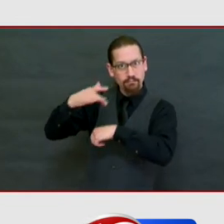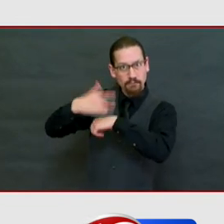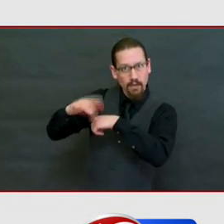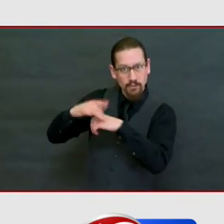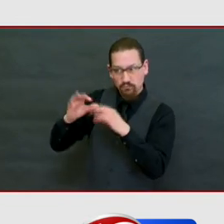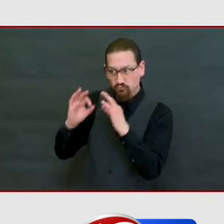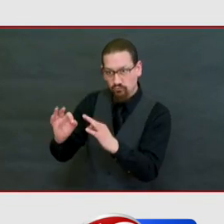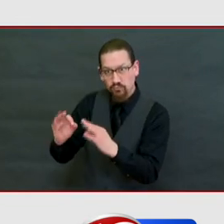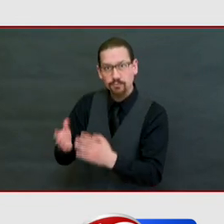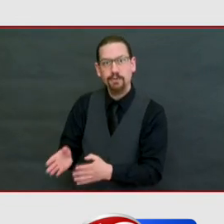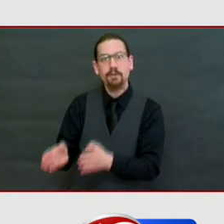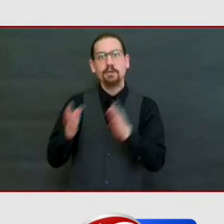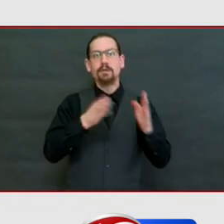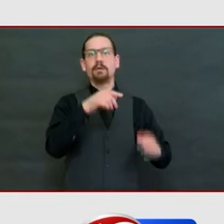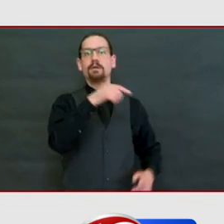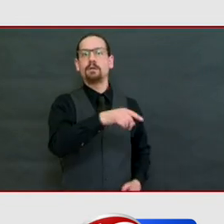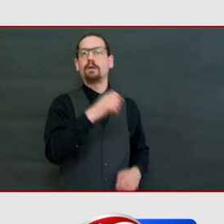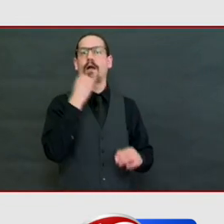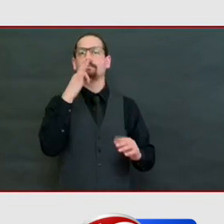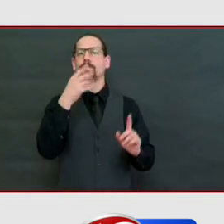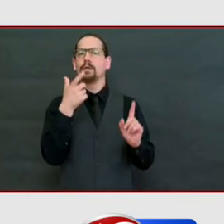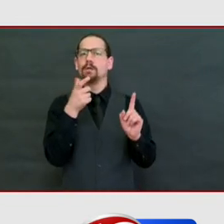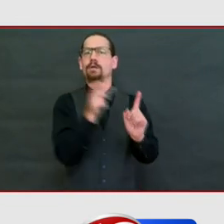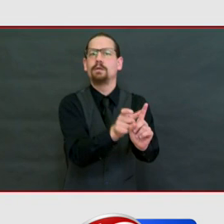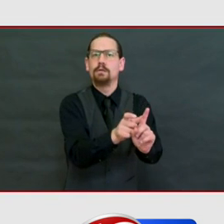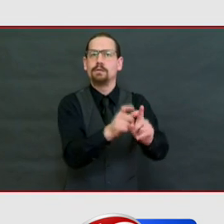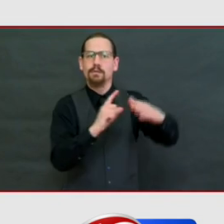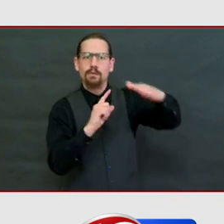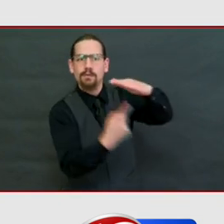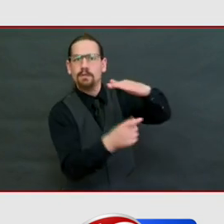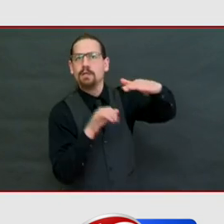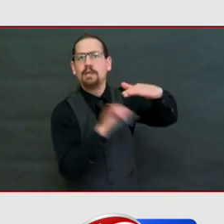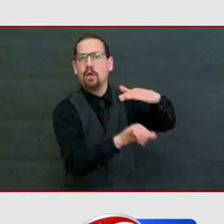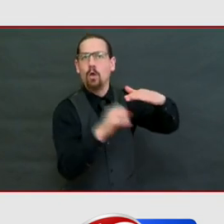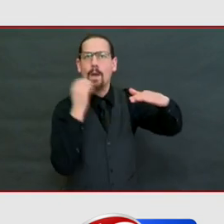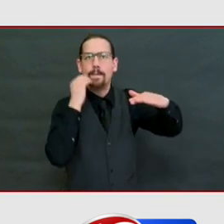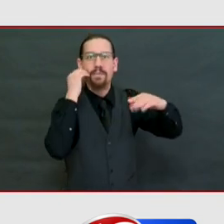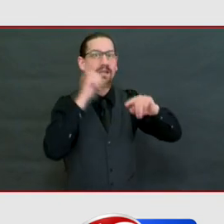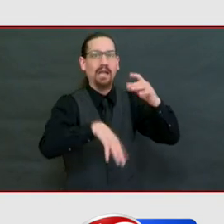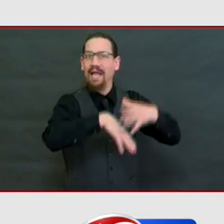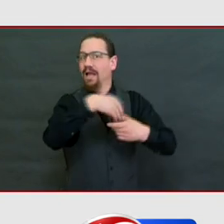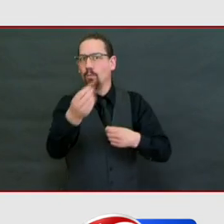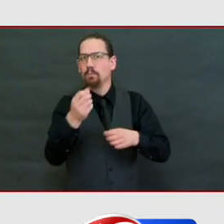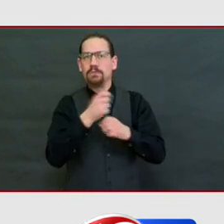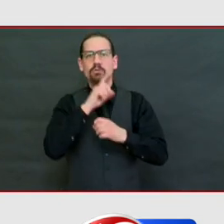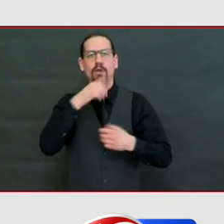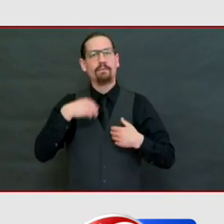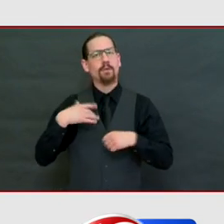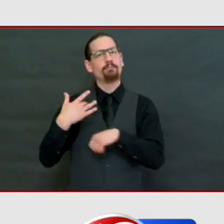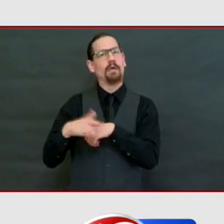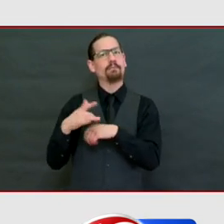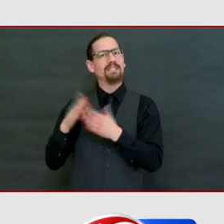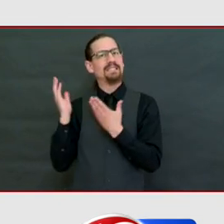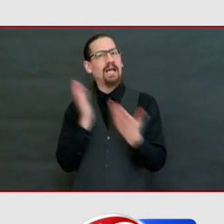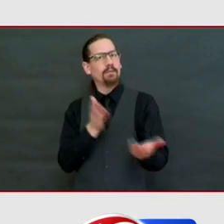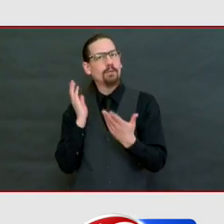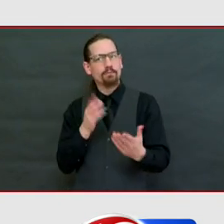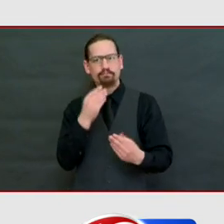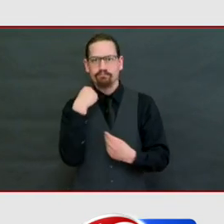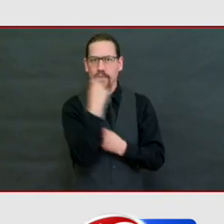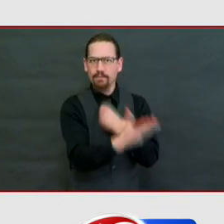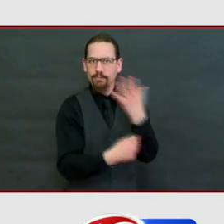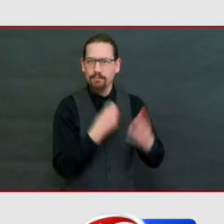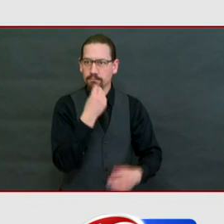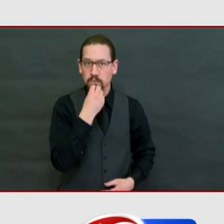Finally, we have to have fully developed workplace guidance and regulations to ensure we have appropriate new restrictions